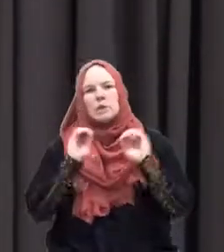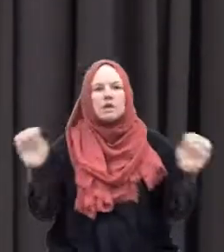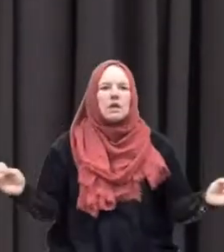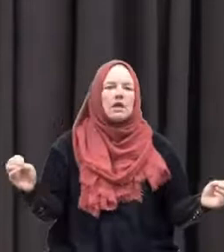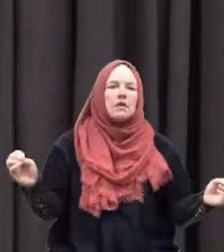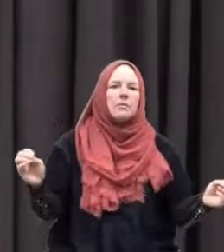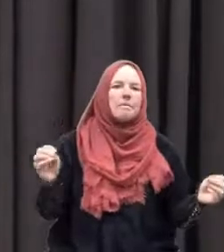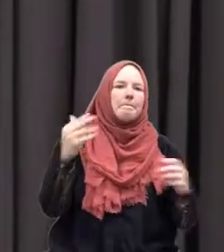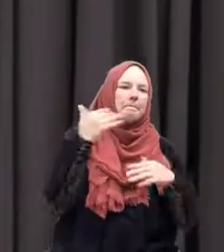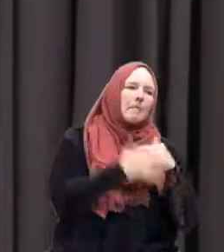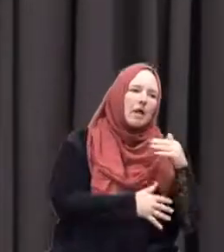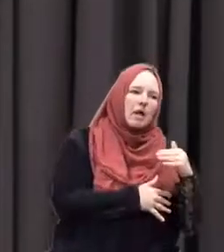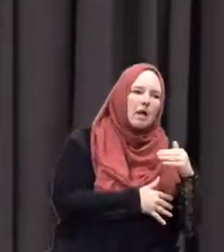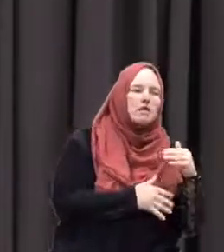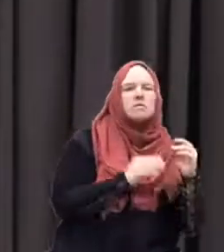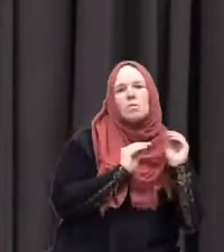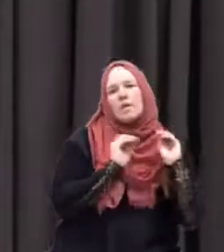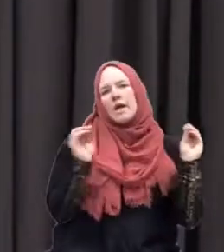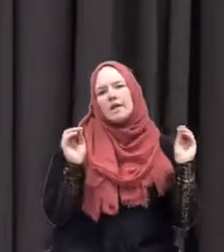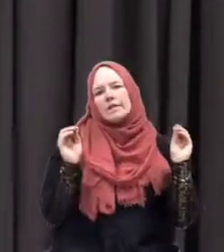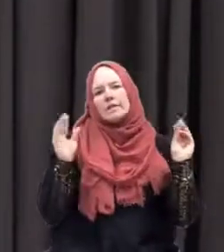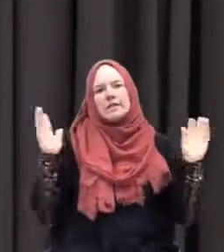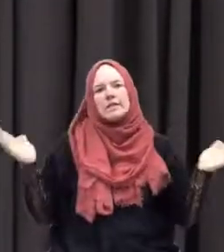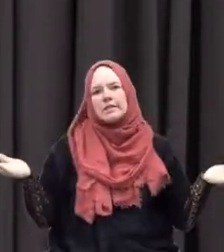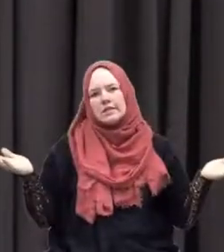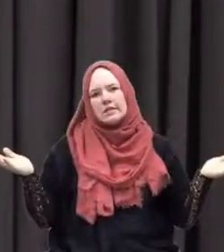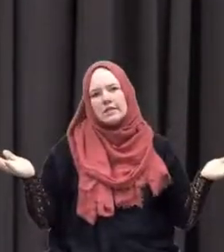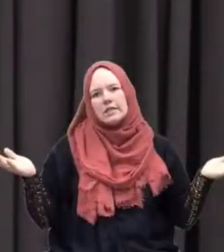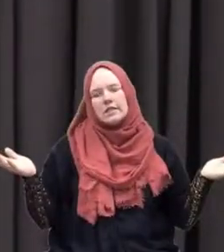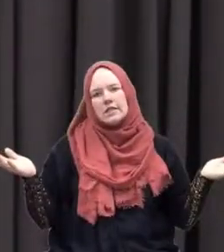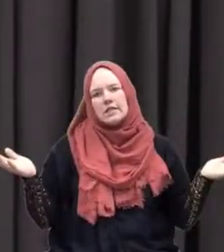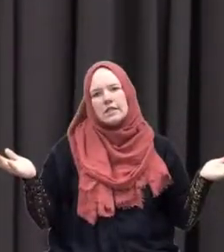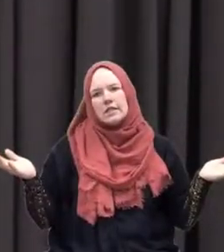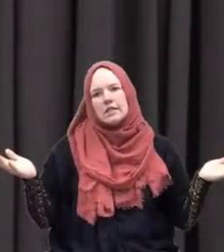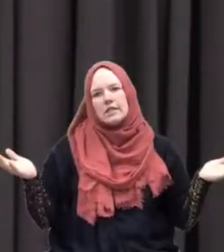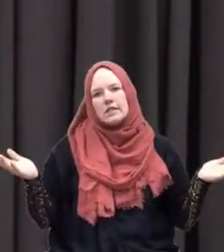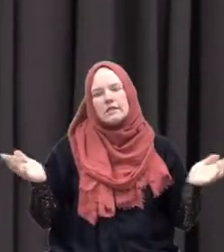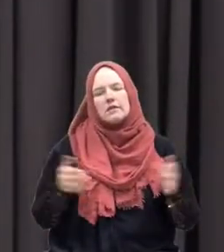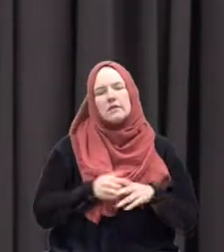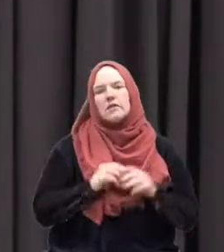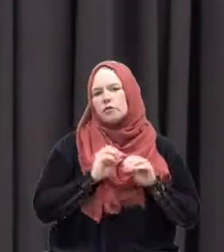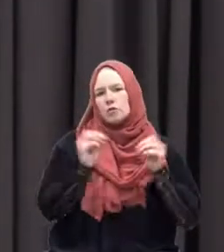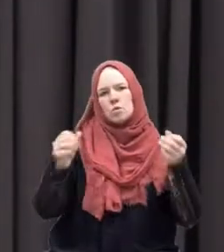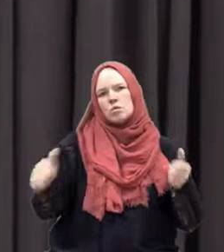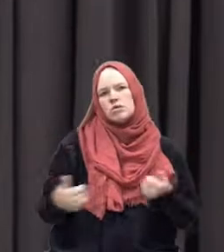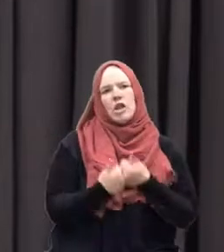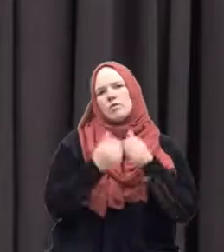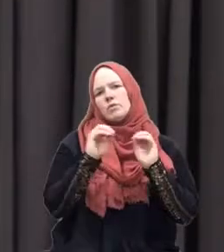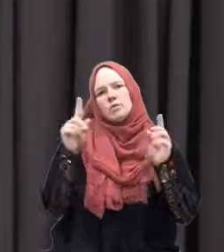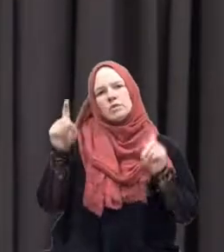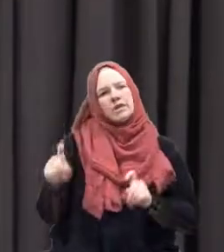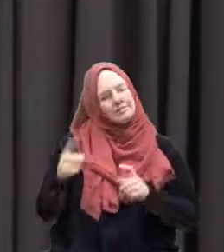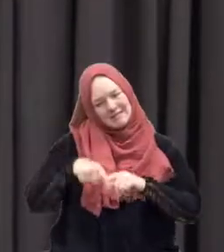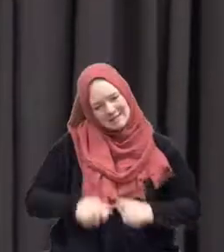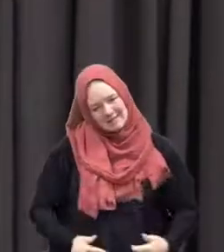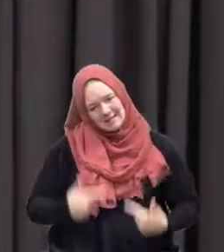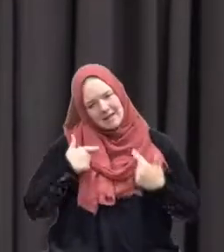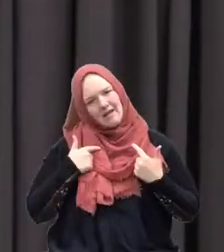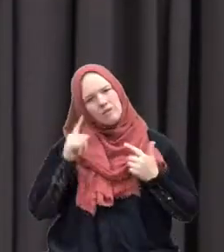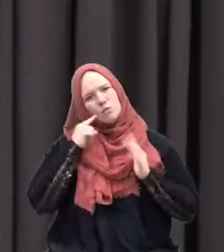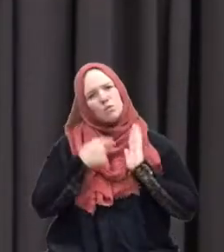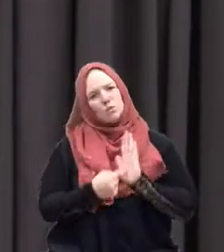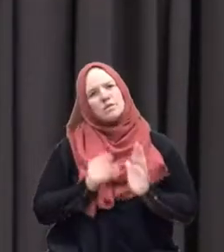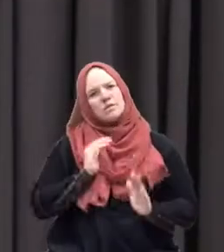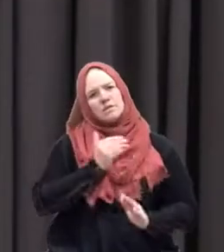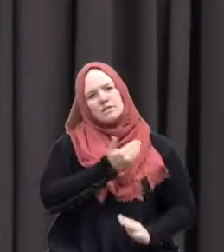injury, without bloodshed, without anything. And there is no free lunch. This life